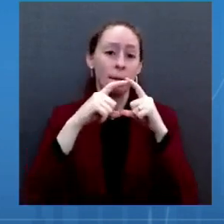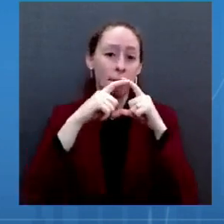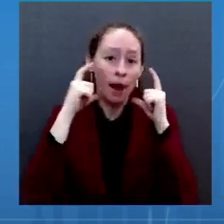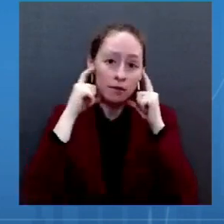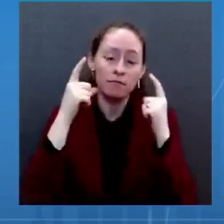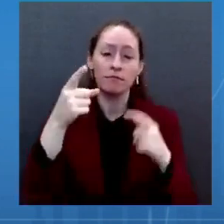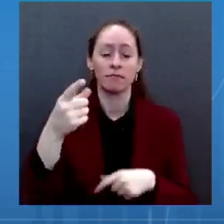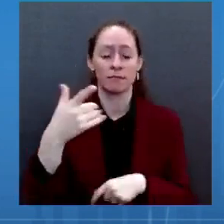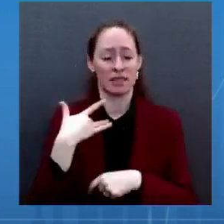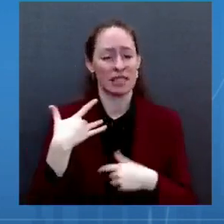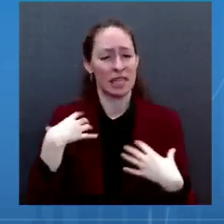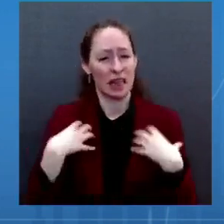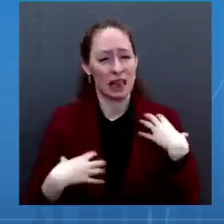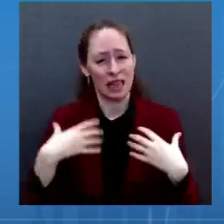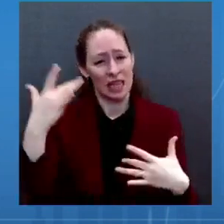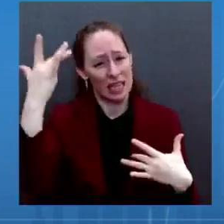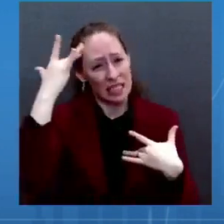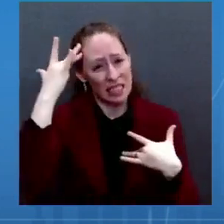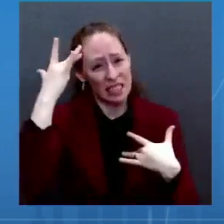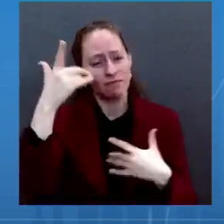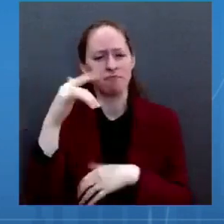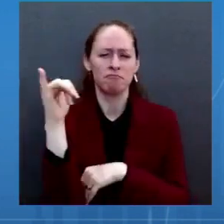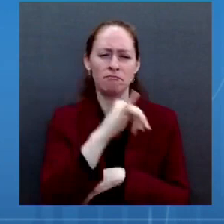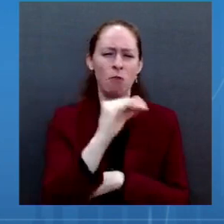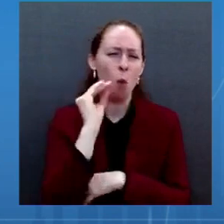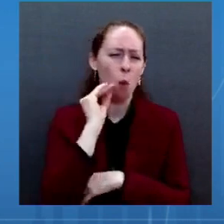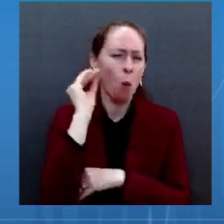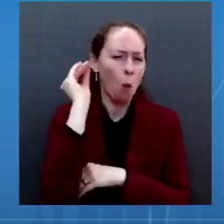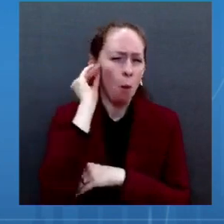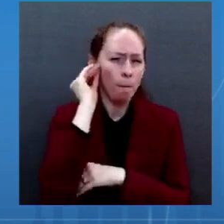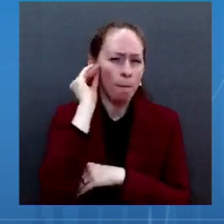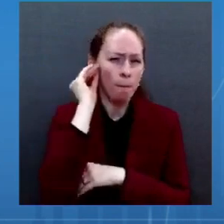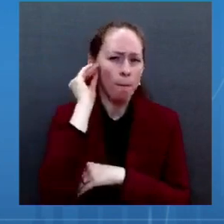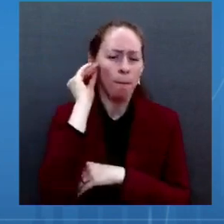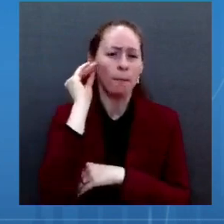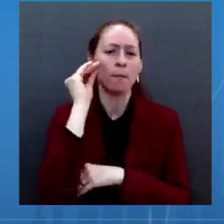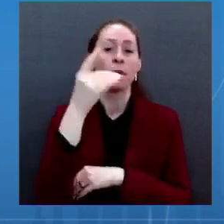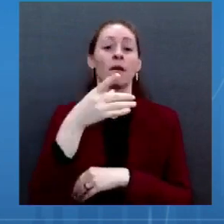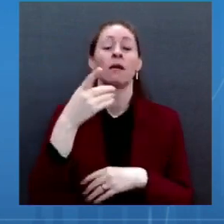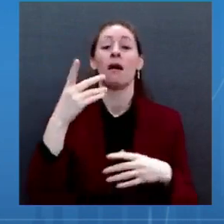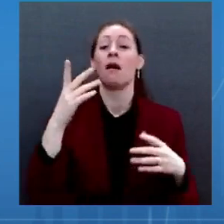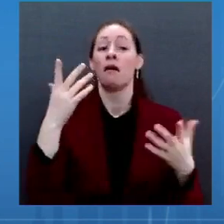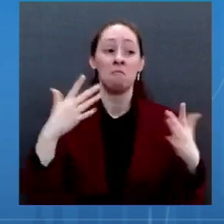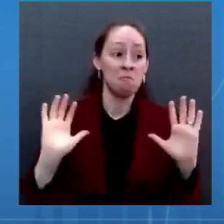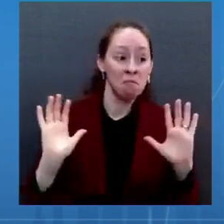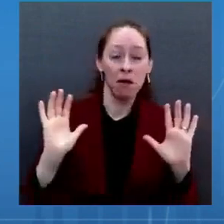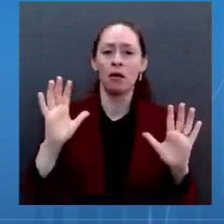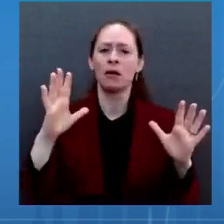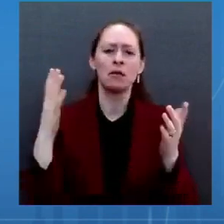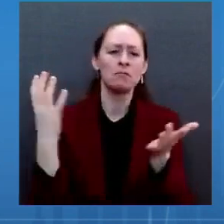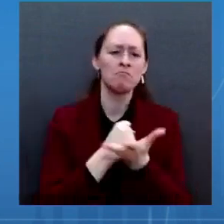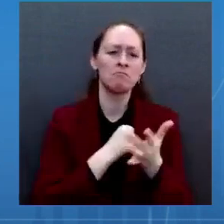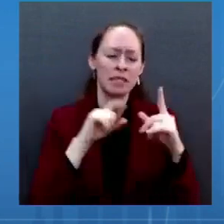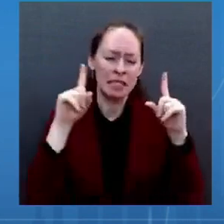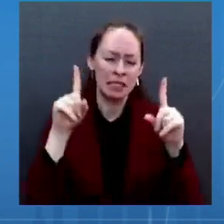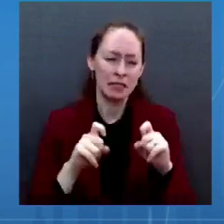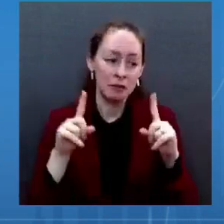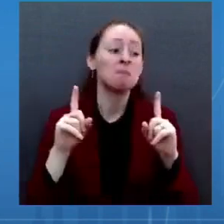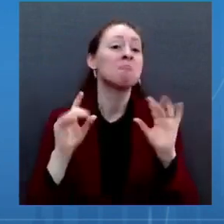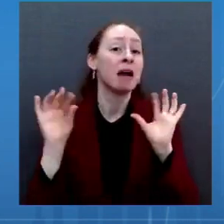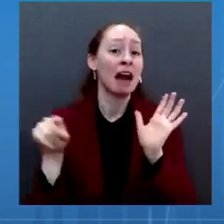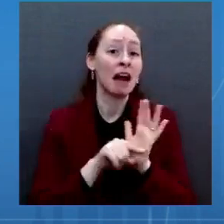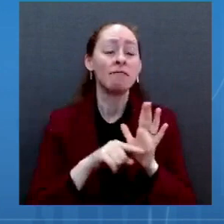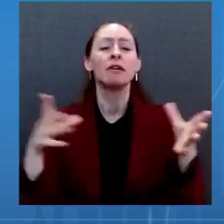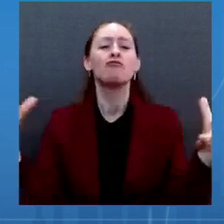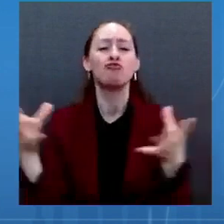extra reassurance before you gather with others. So with that, thank you. I will now turn things over to Dr. Fauci. Thank you